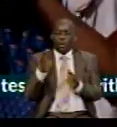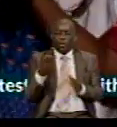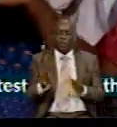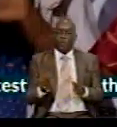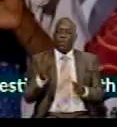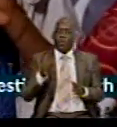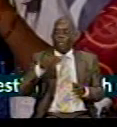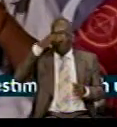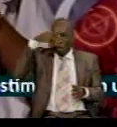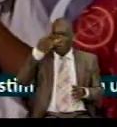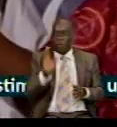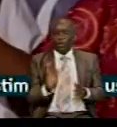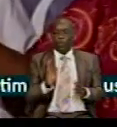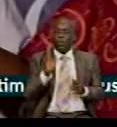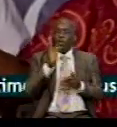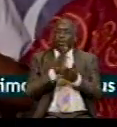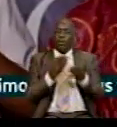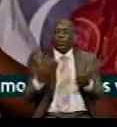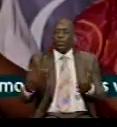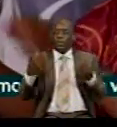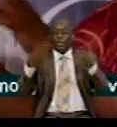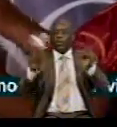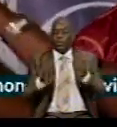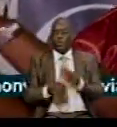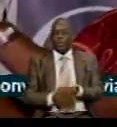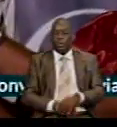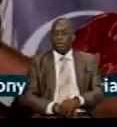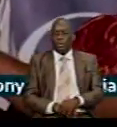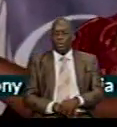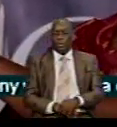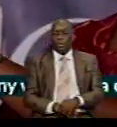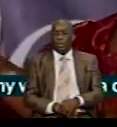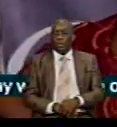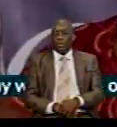Okay. Thank you plenty.